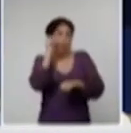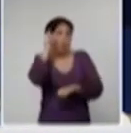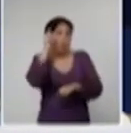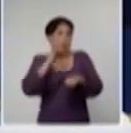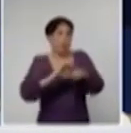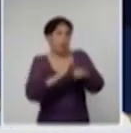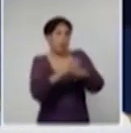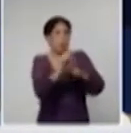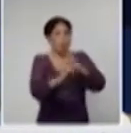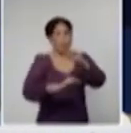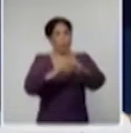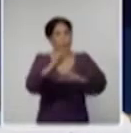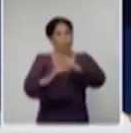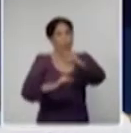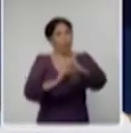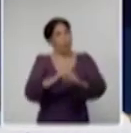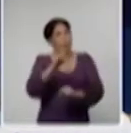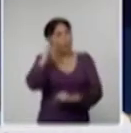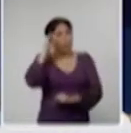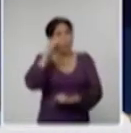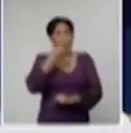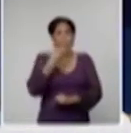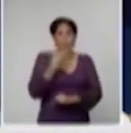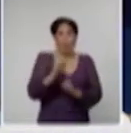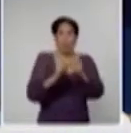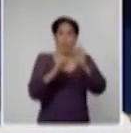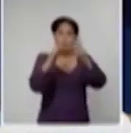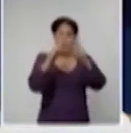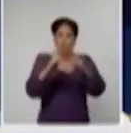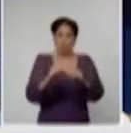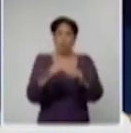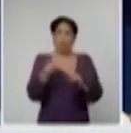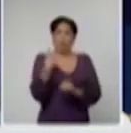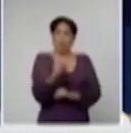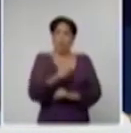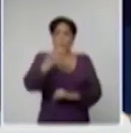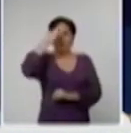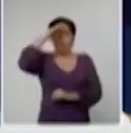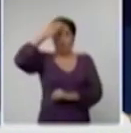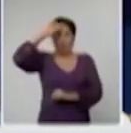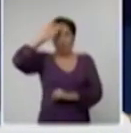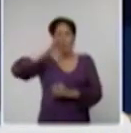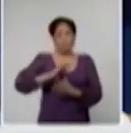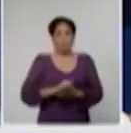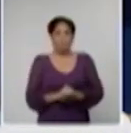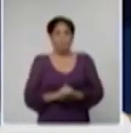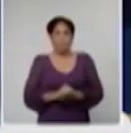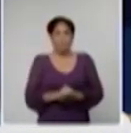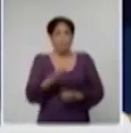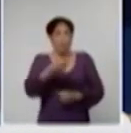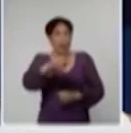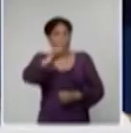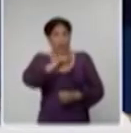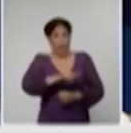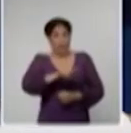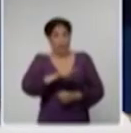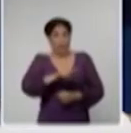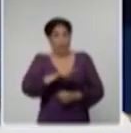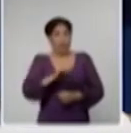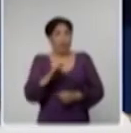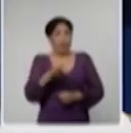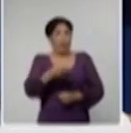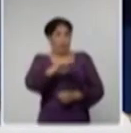always mentioned the two persons that were evacuated at the beginning of the pandemic. And yesterday, 4 people